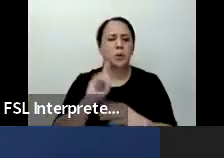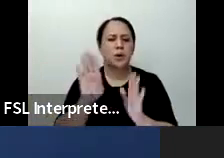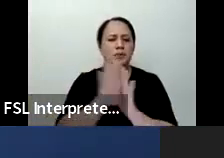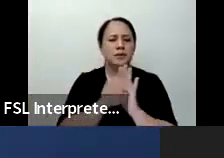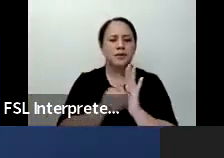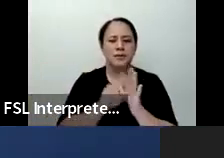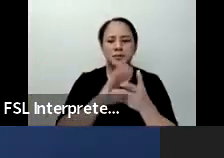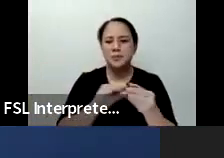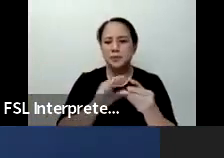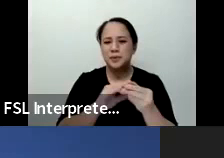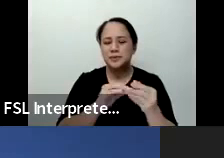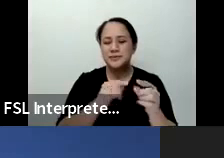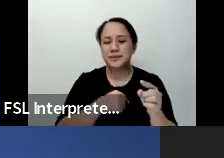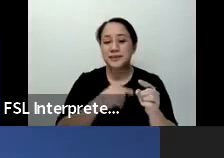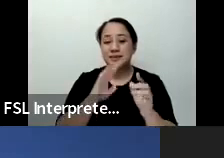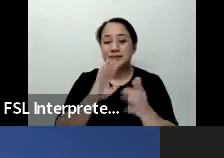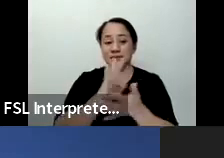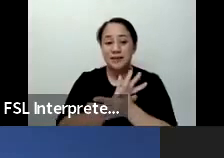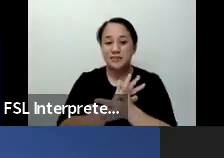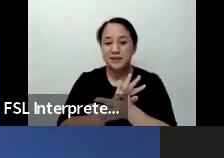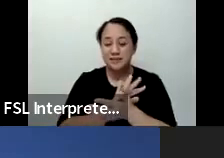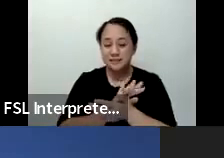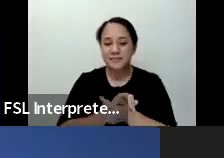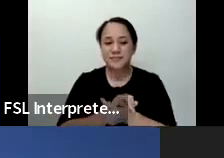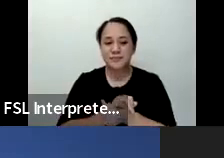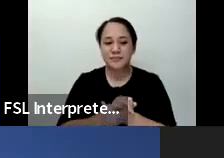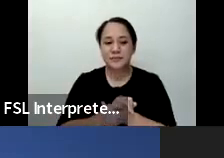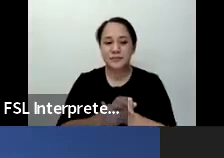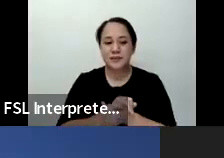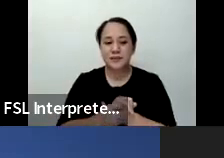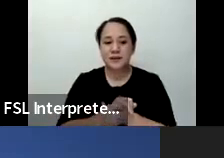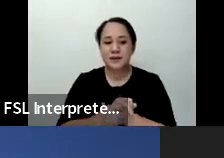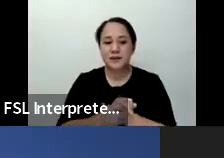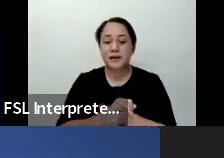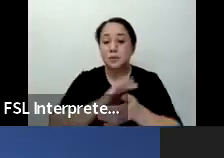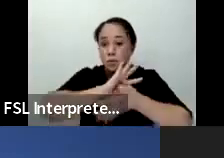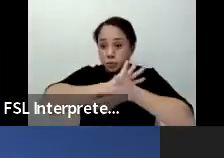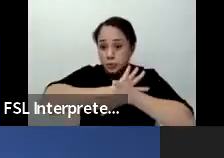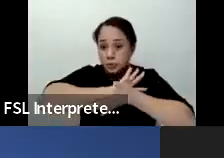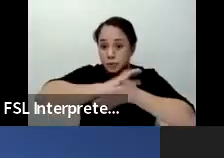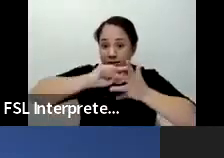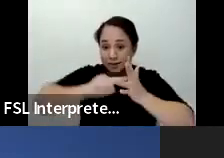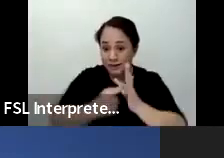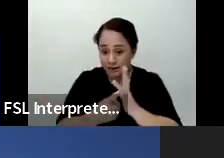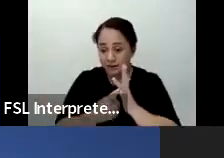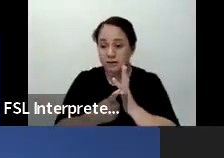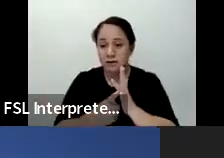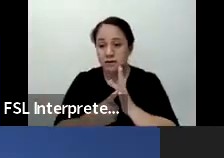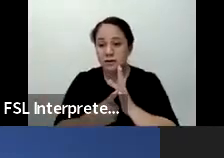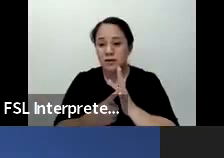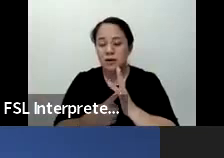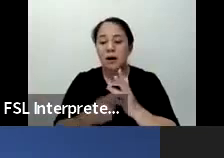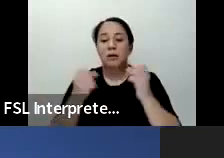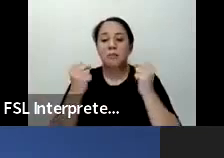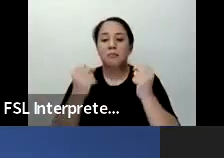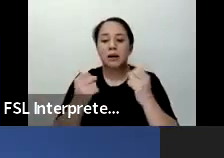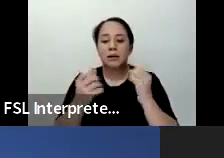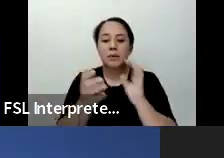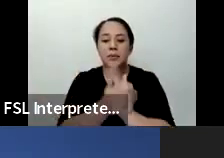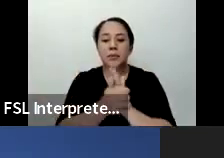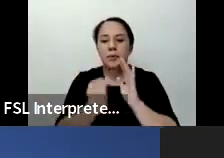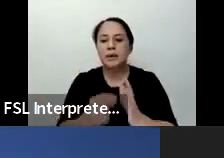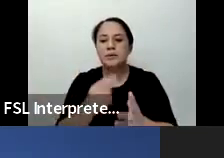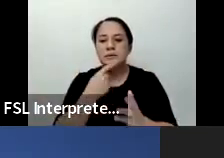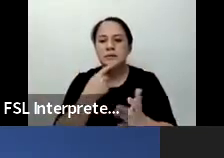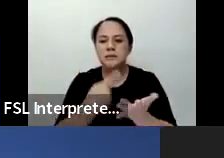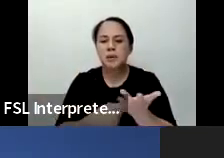births during the pandemic? So when the pandemic started, there were a lot of experts that were talking about